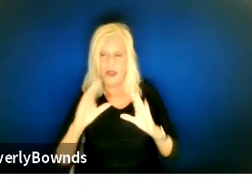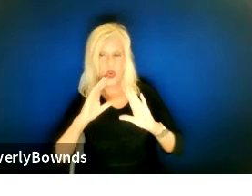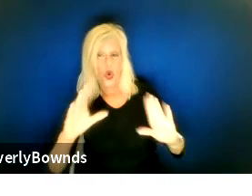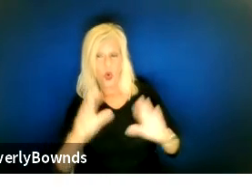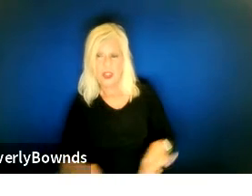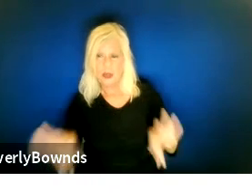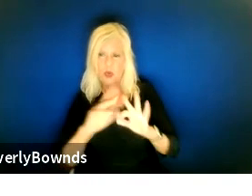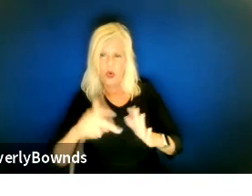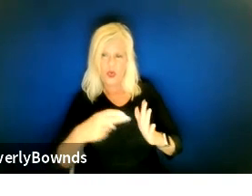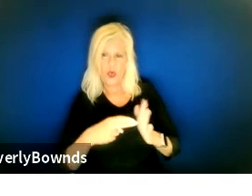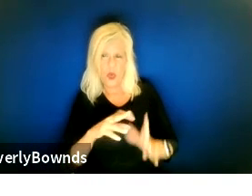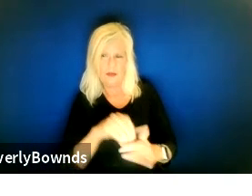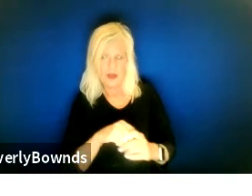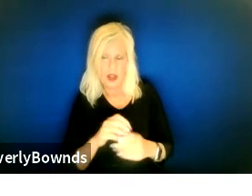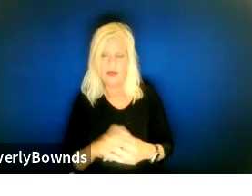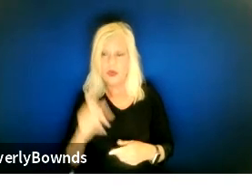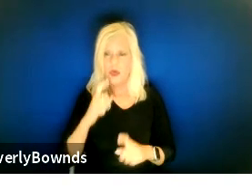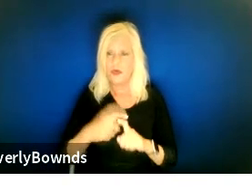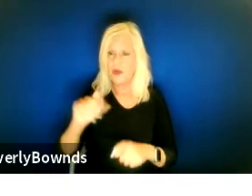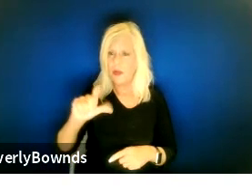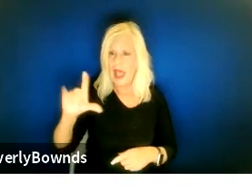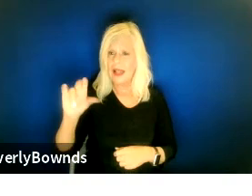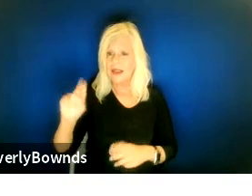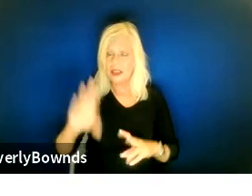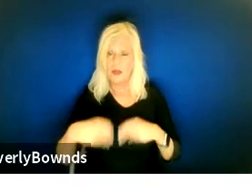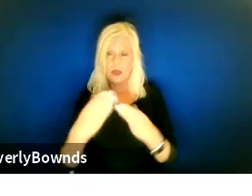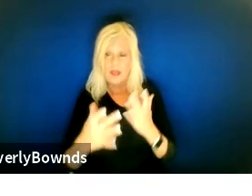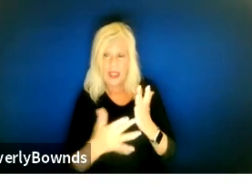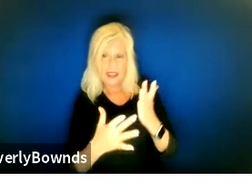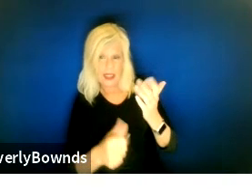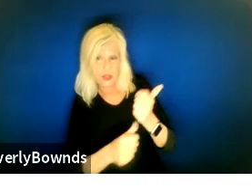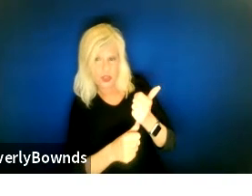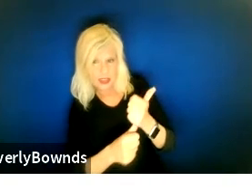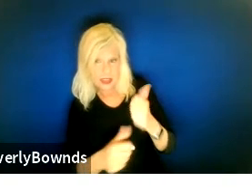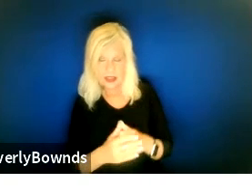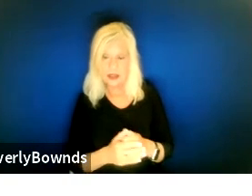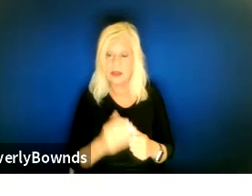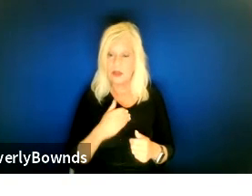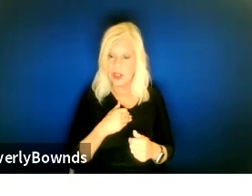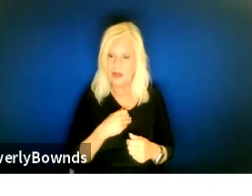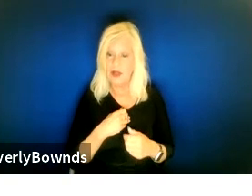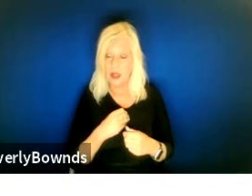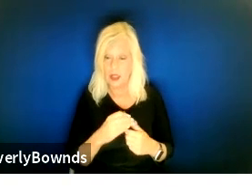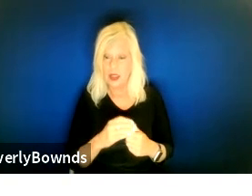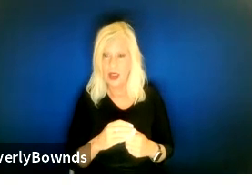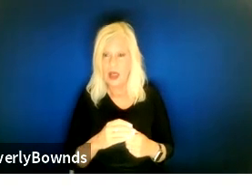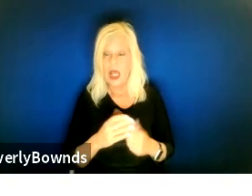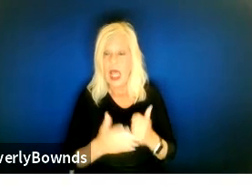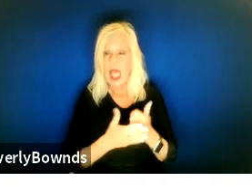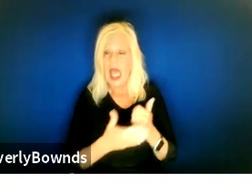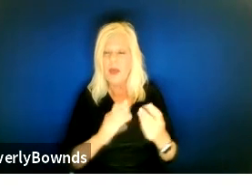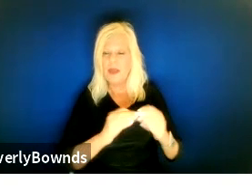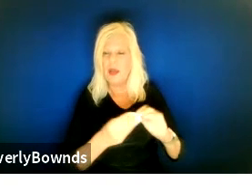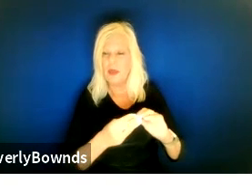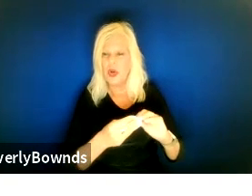role. As you heard from Allison, we provide technical assistance. We have a hotline number, and we field around